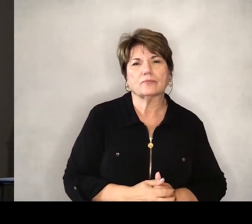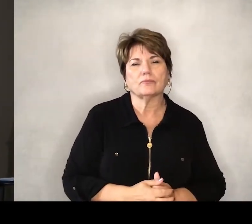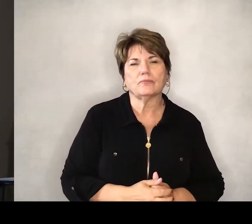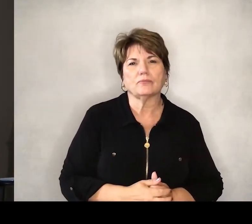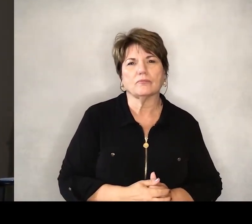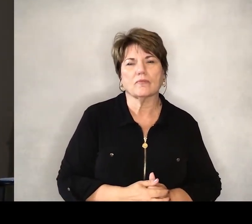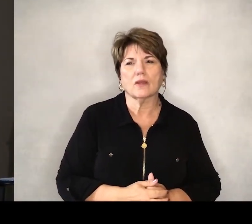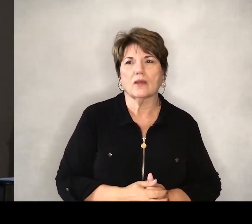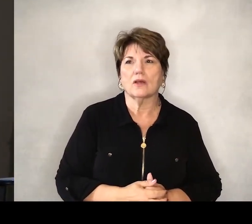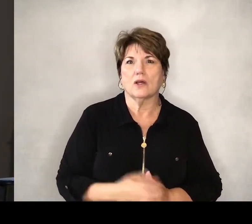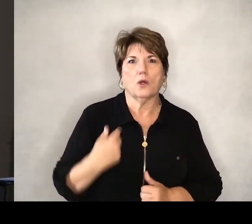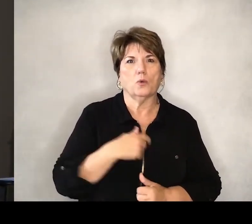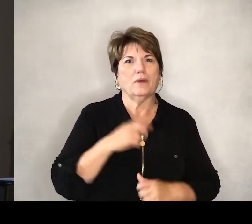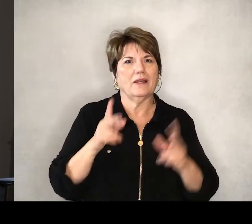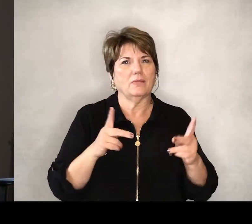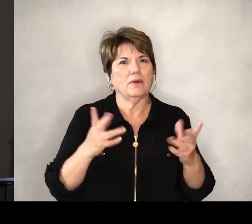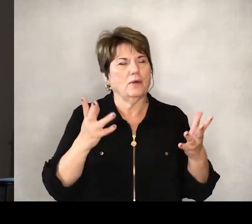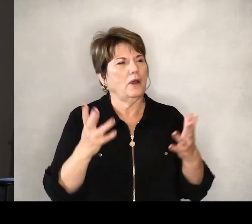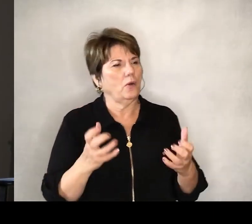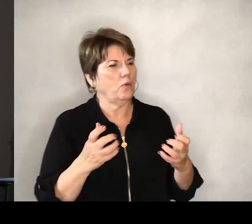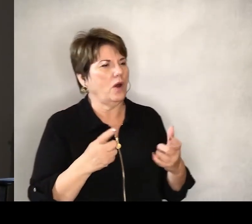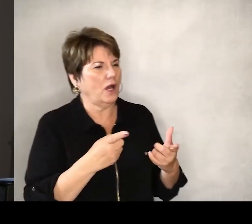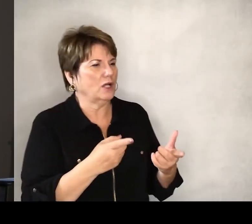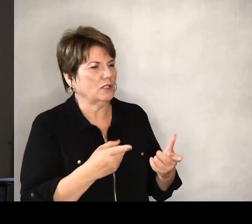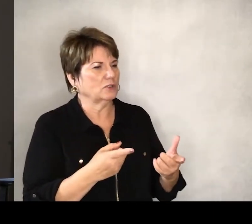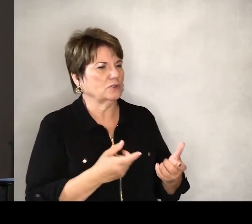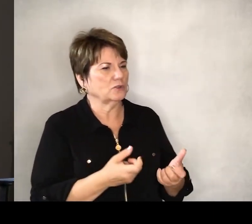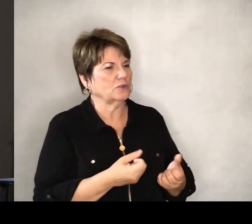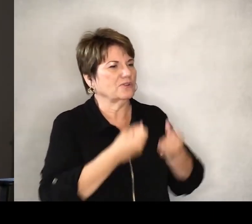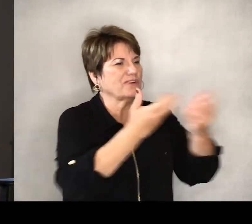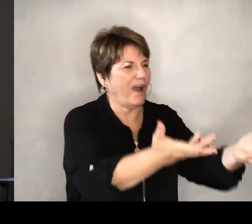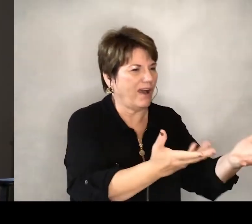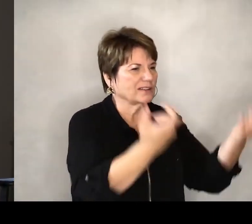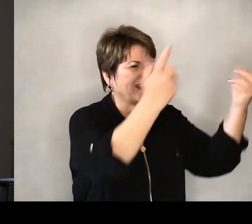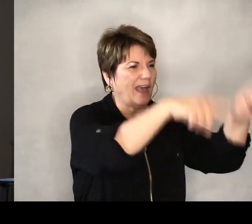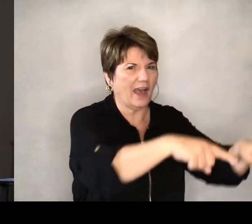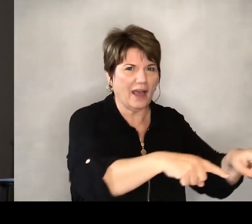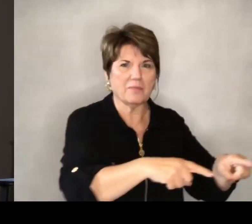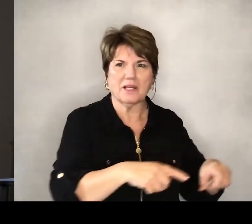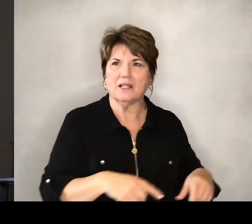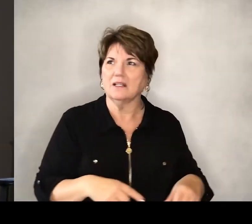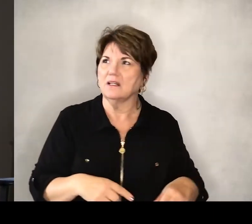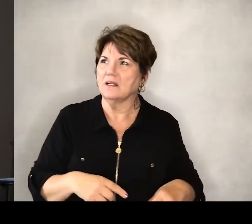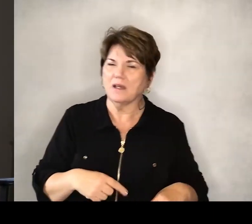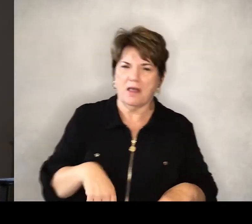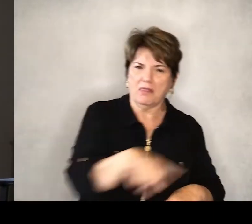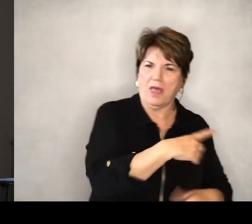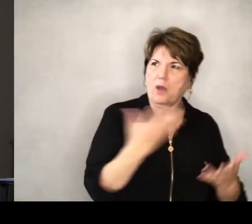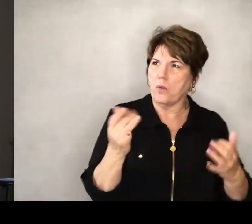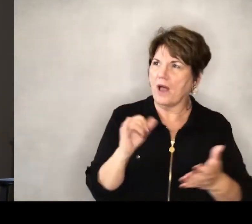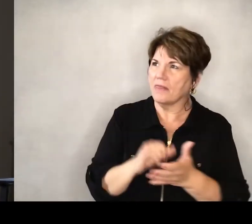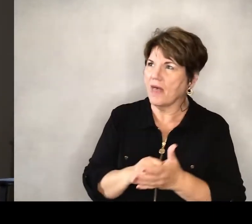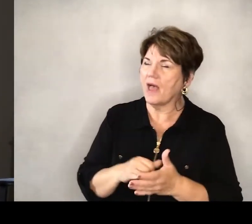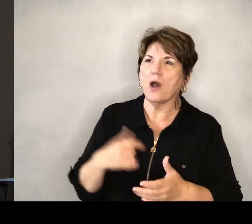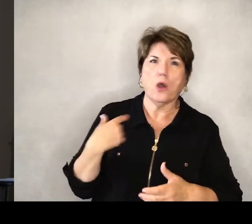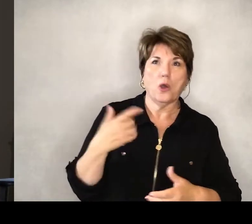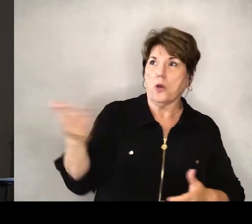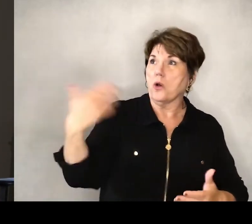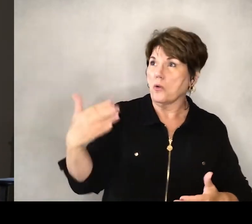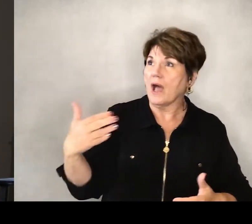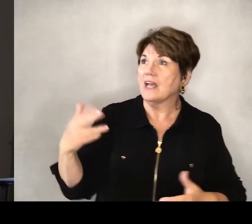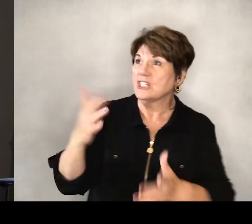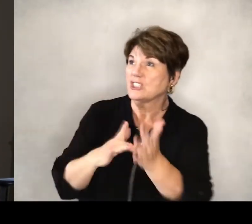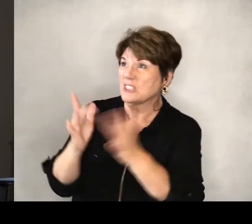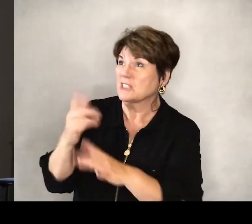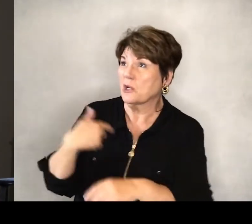And for us, we want to speak into existence that which is going to come next. And that's what they're hoping to sort of do, right? This is the place where we get all the power back,